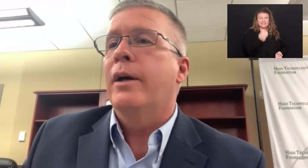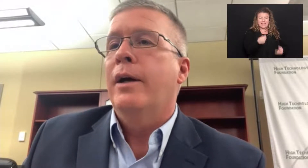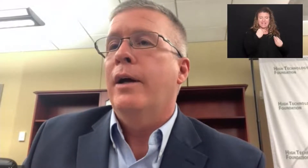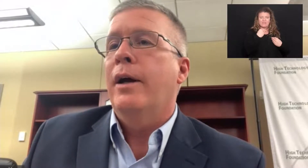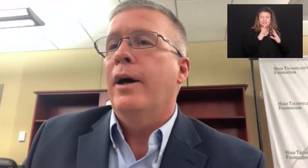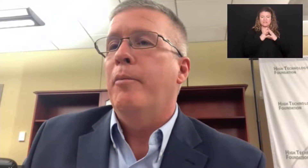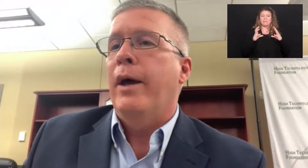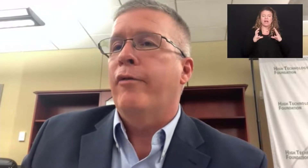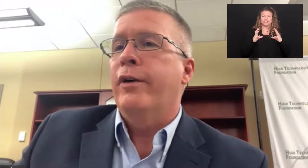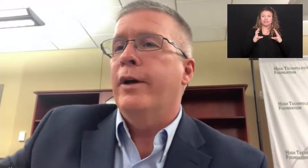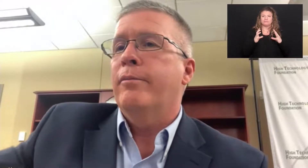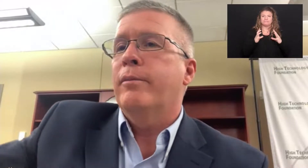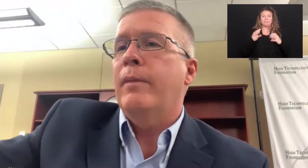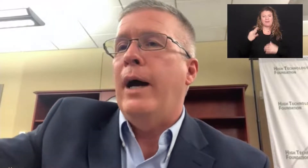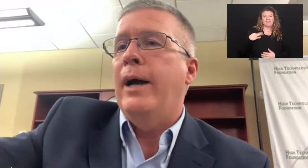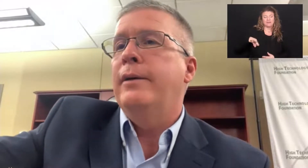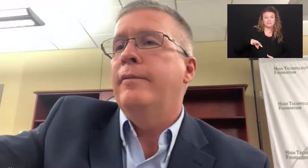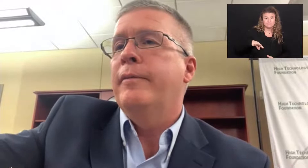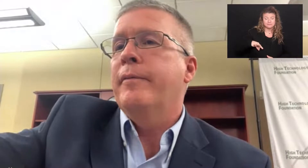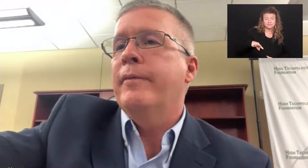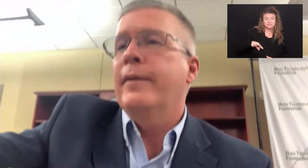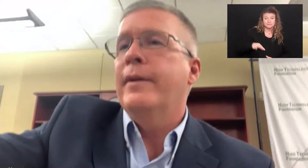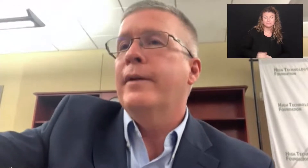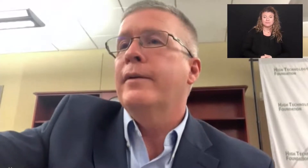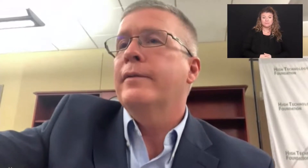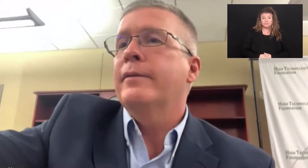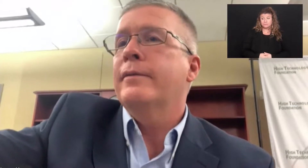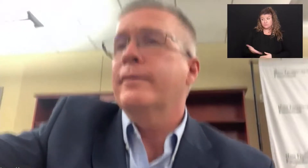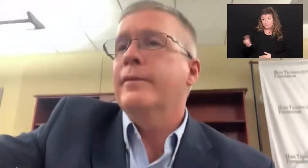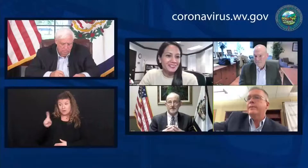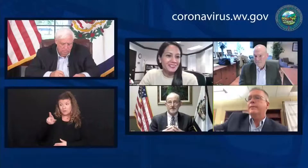much benefit. Fine.